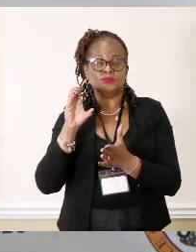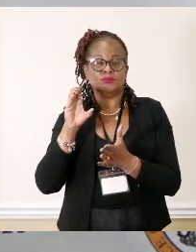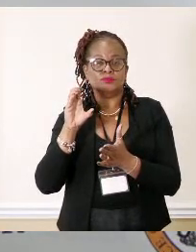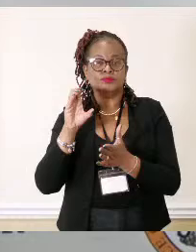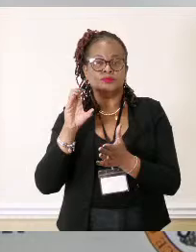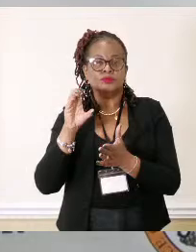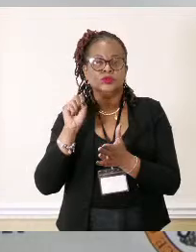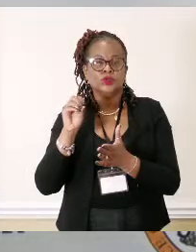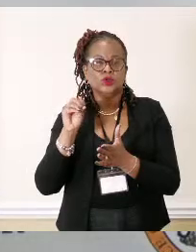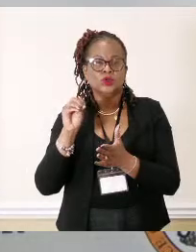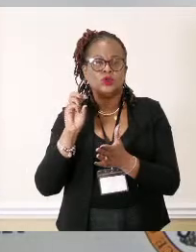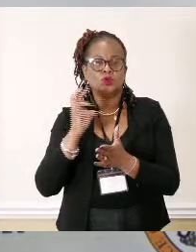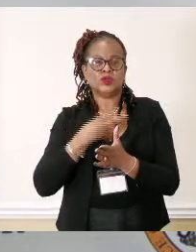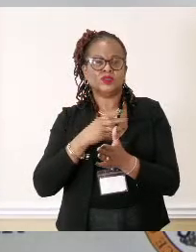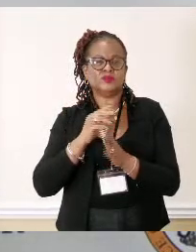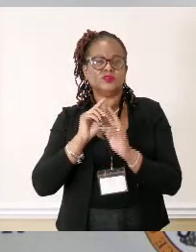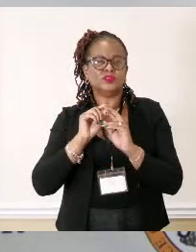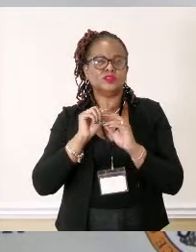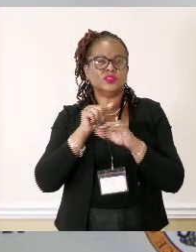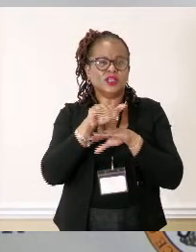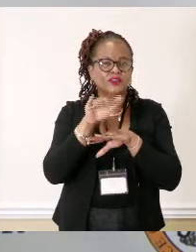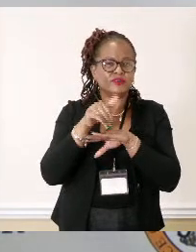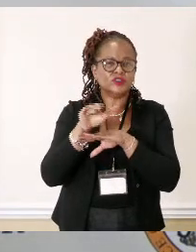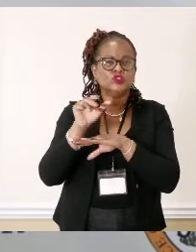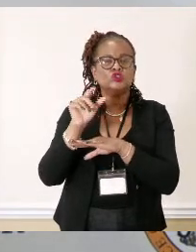So we've delivered